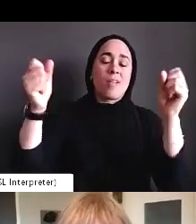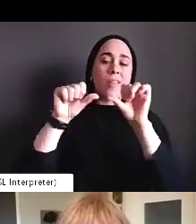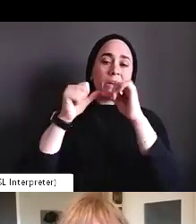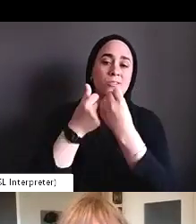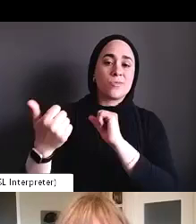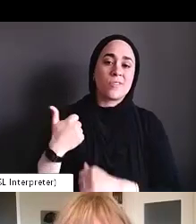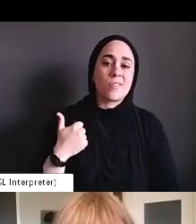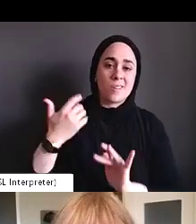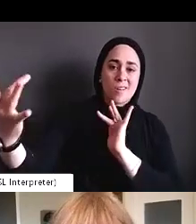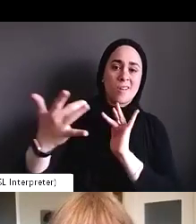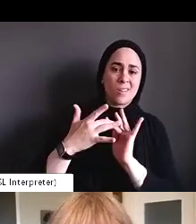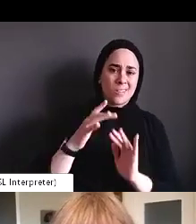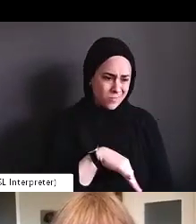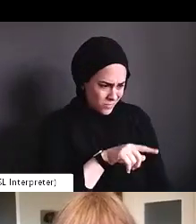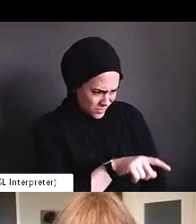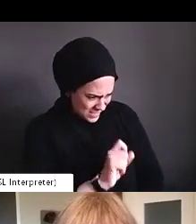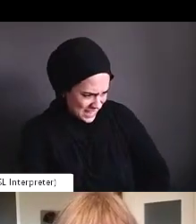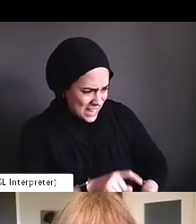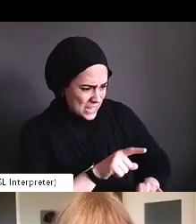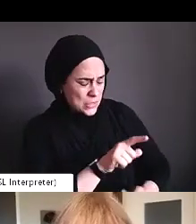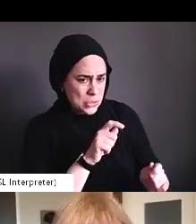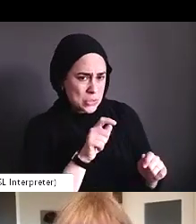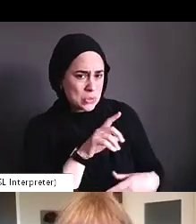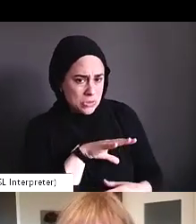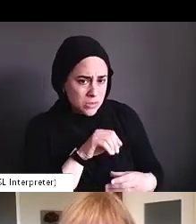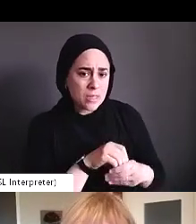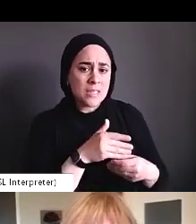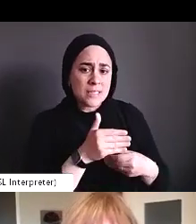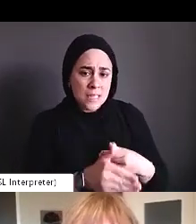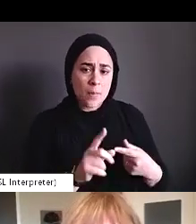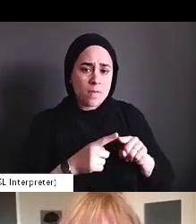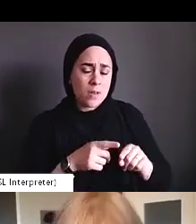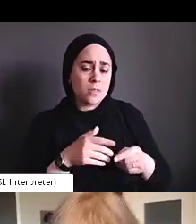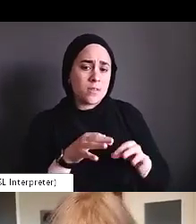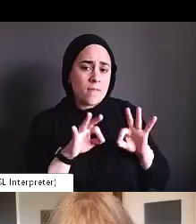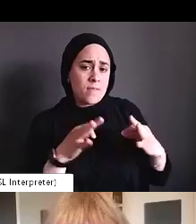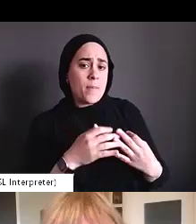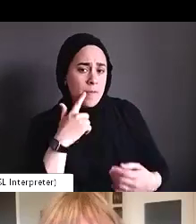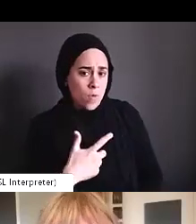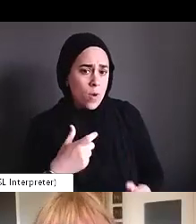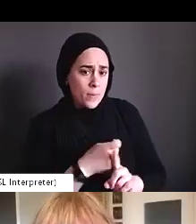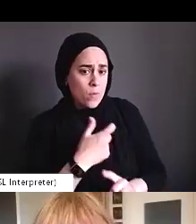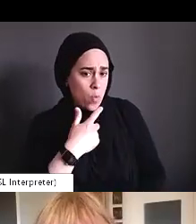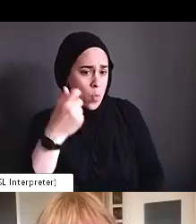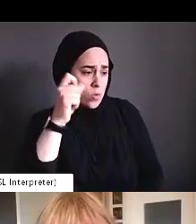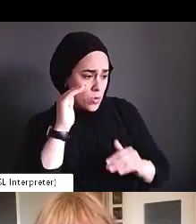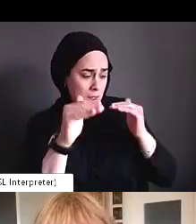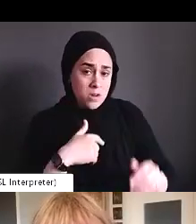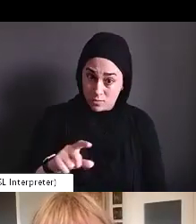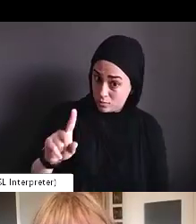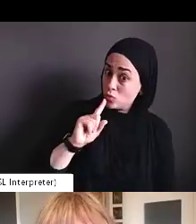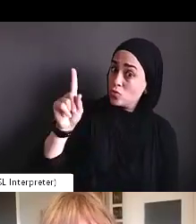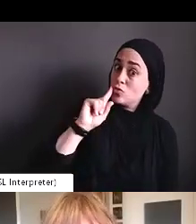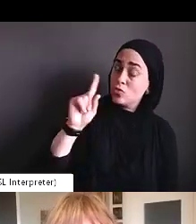and said, can you adapt Neighbours, Friends and Families for abuse of older adults? And we said, absolutely, as long as we can work